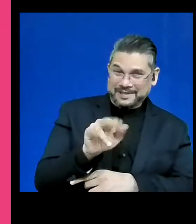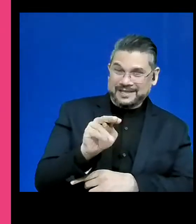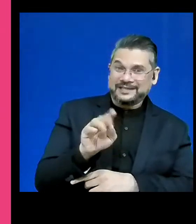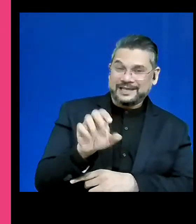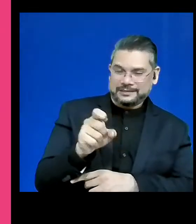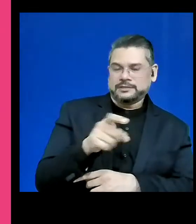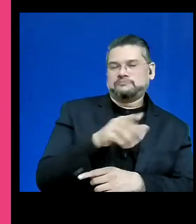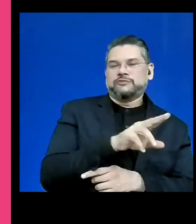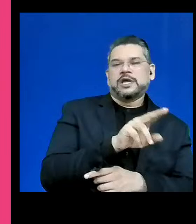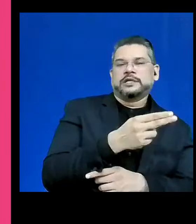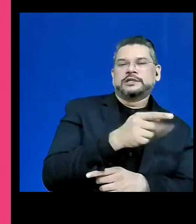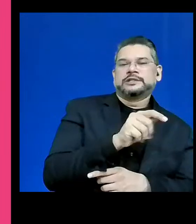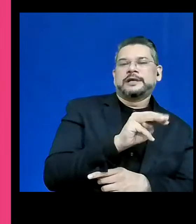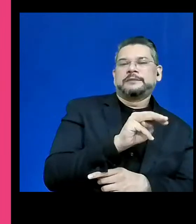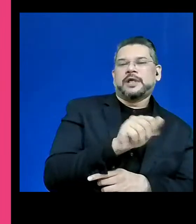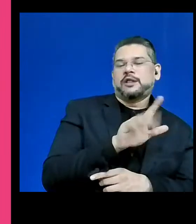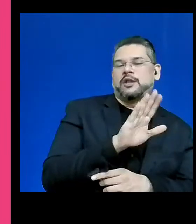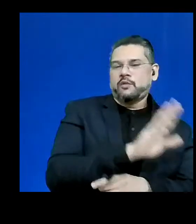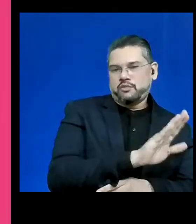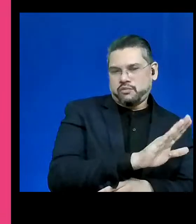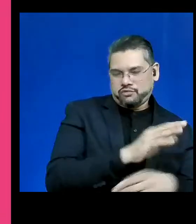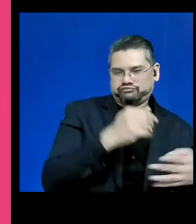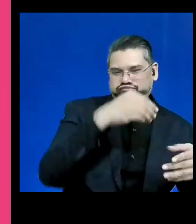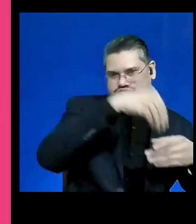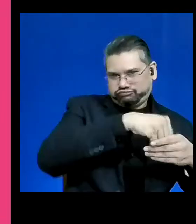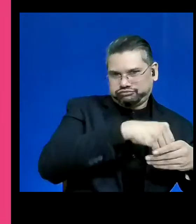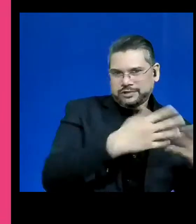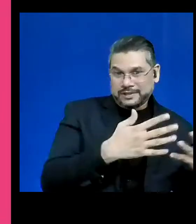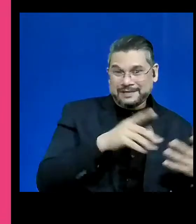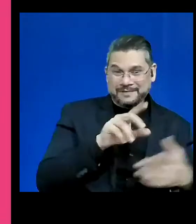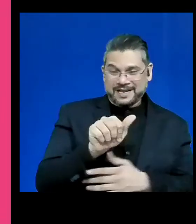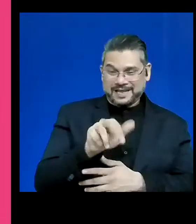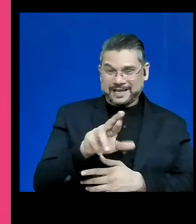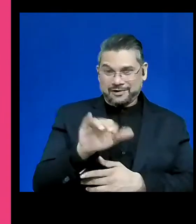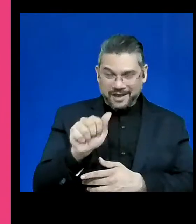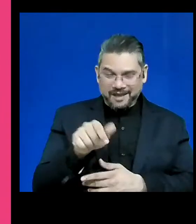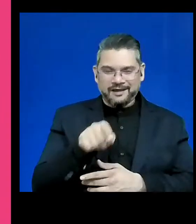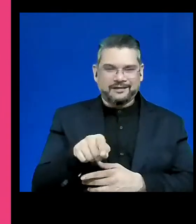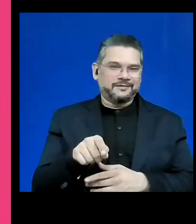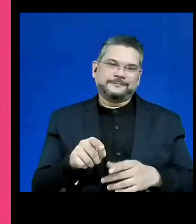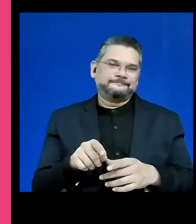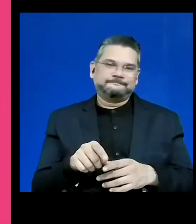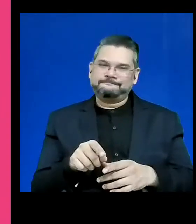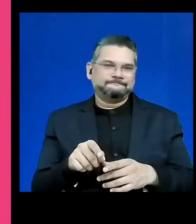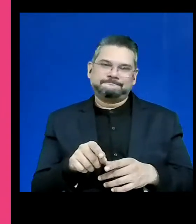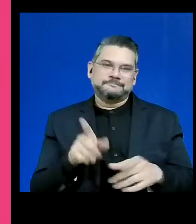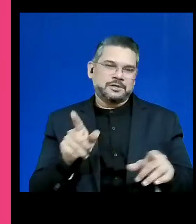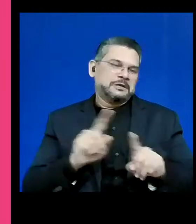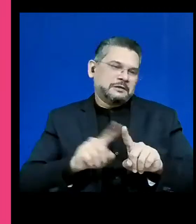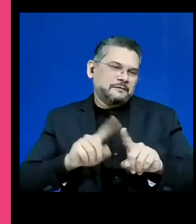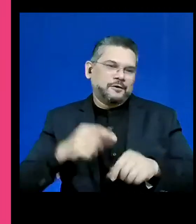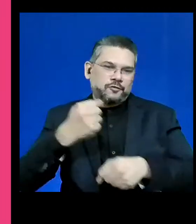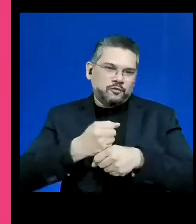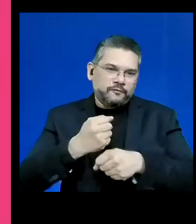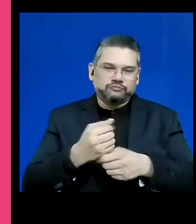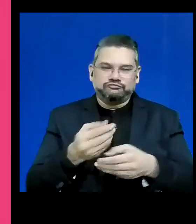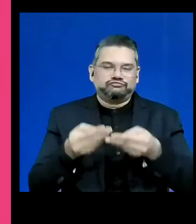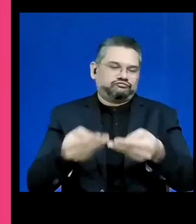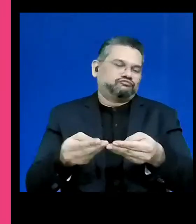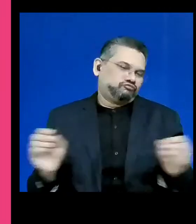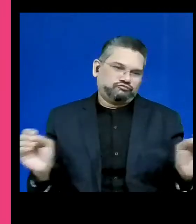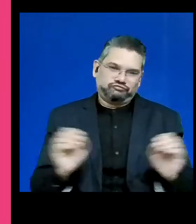Anything in ARIA only provides semantic meaning. It does not do any, it does not provide functionality at all. As